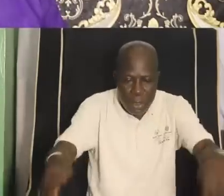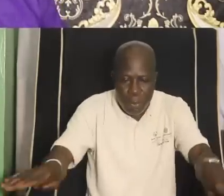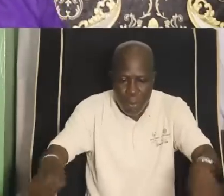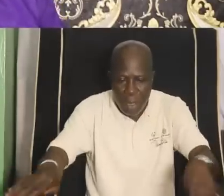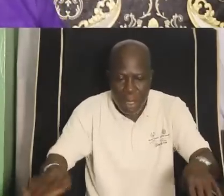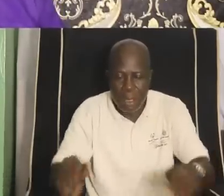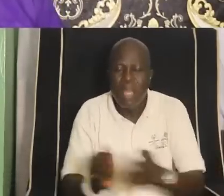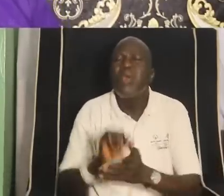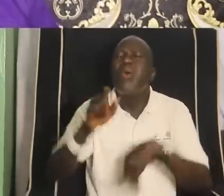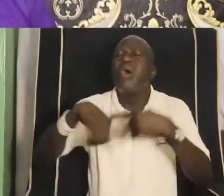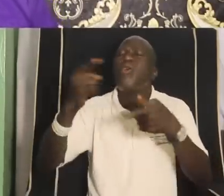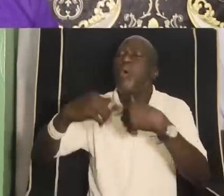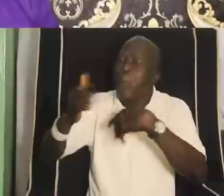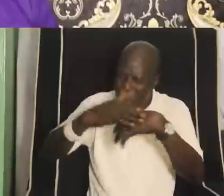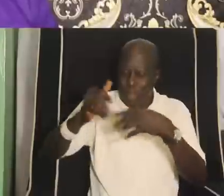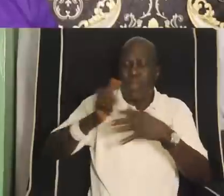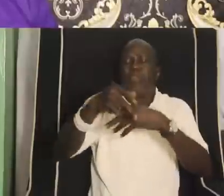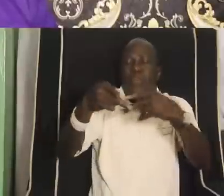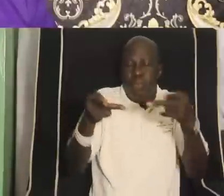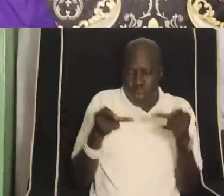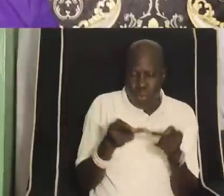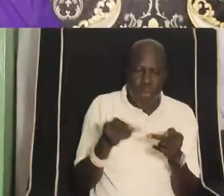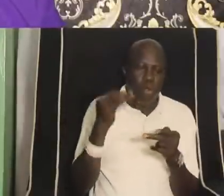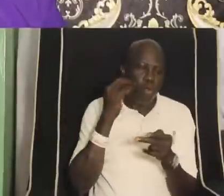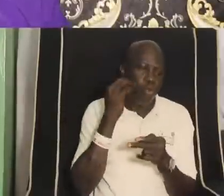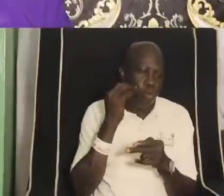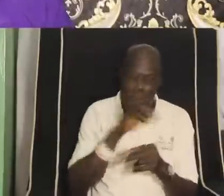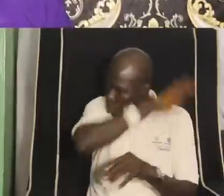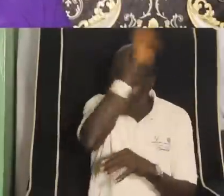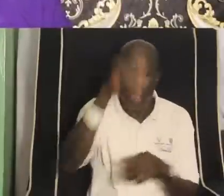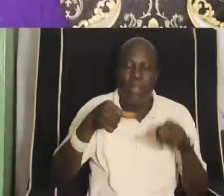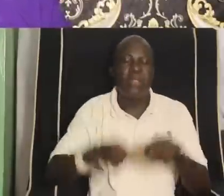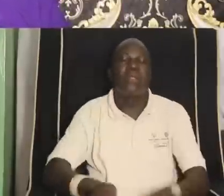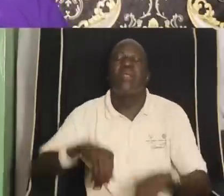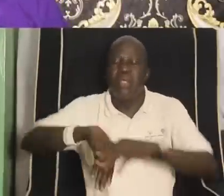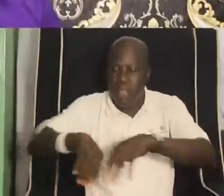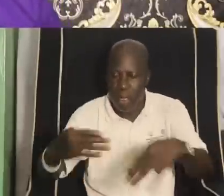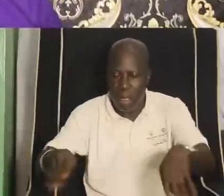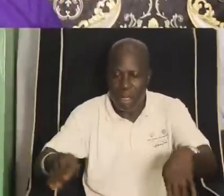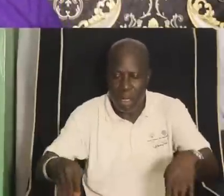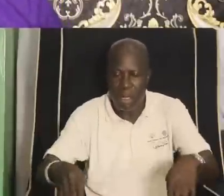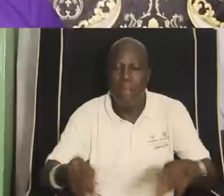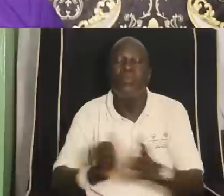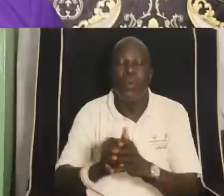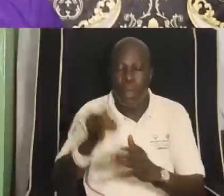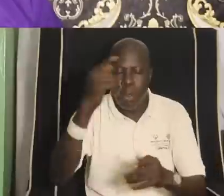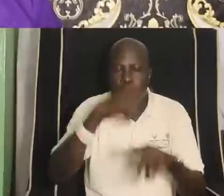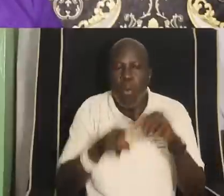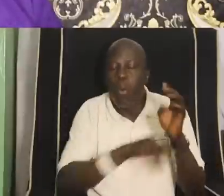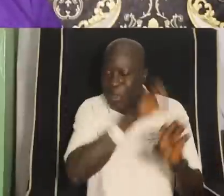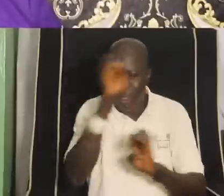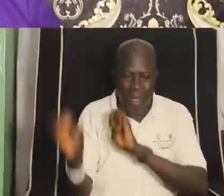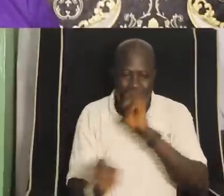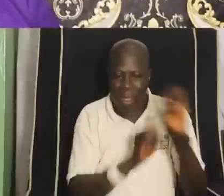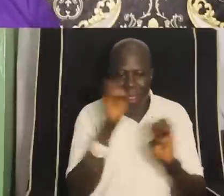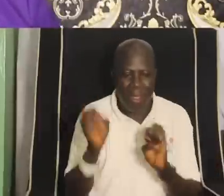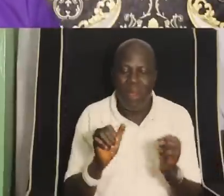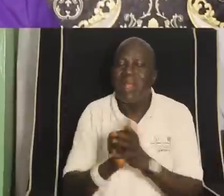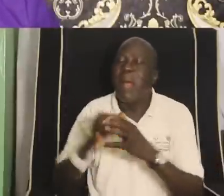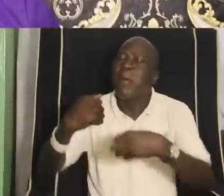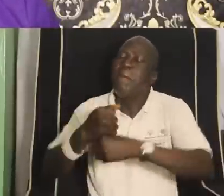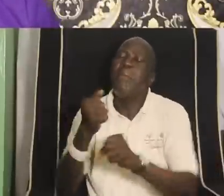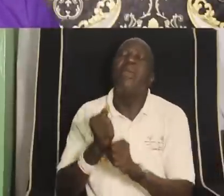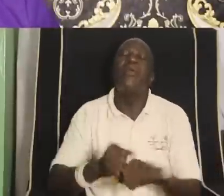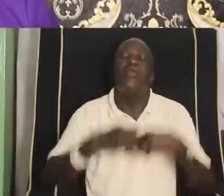tu wano jaye Father Sile. We will return home. Ah, mabodo bisoja. We must not tell them. Rono. Onko. Repent